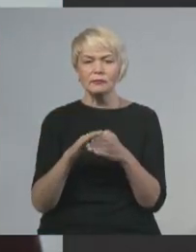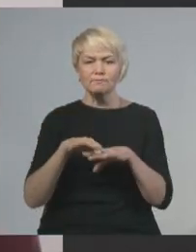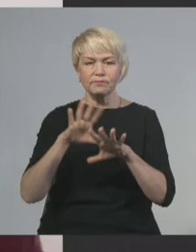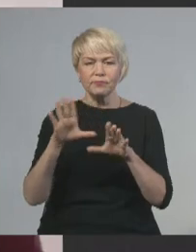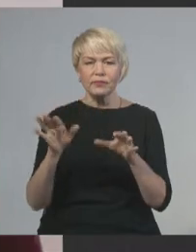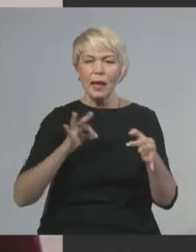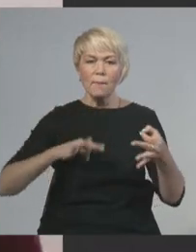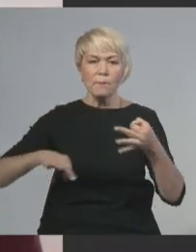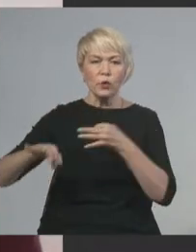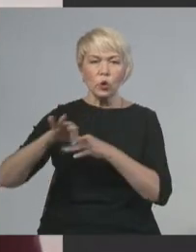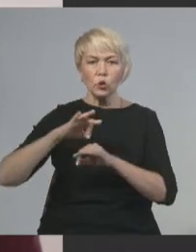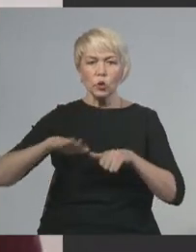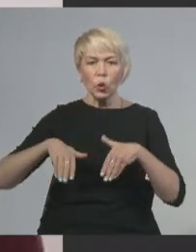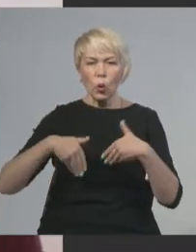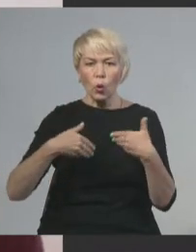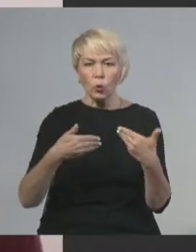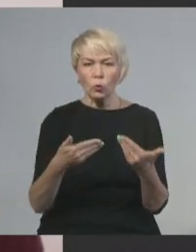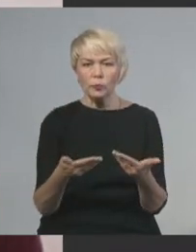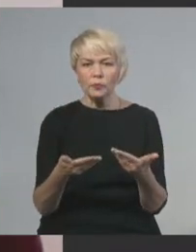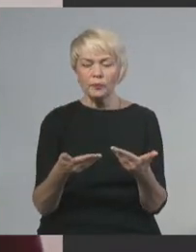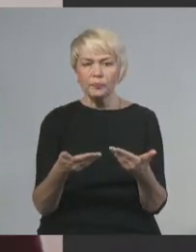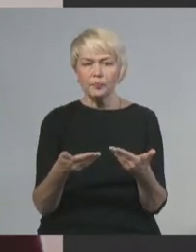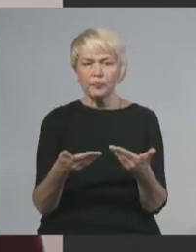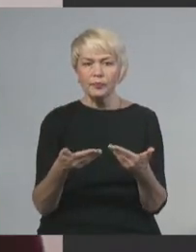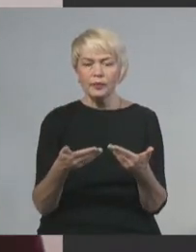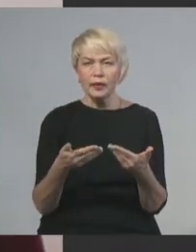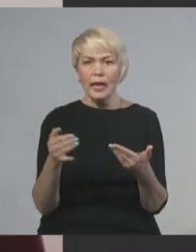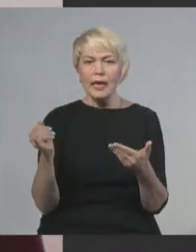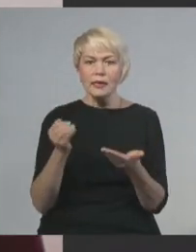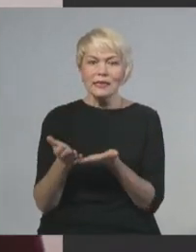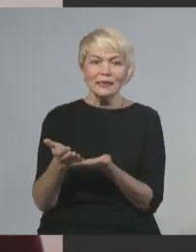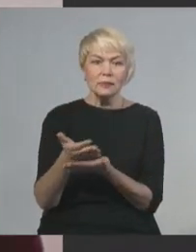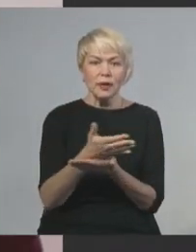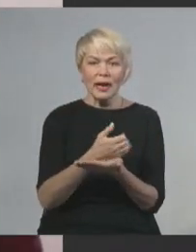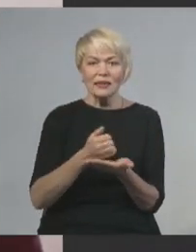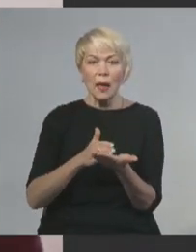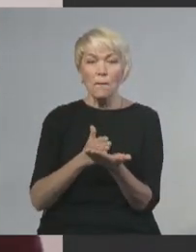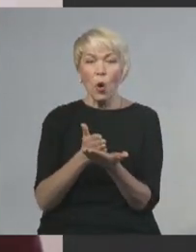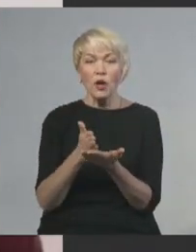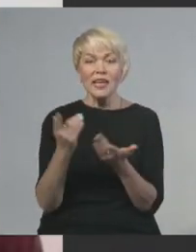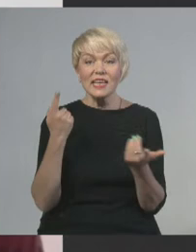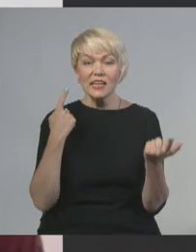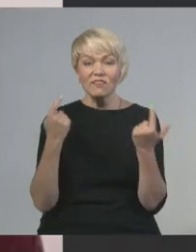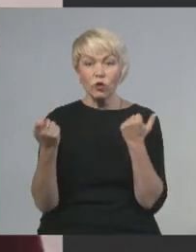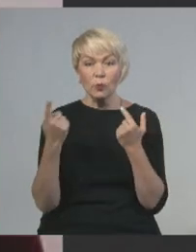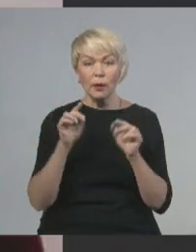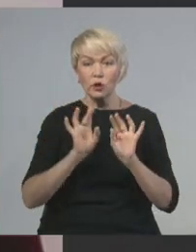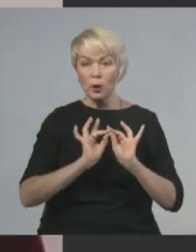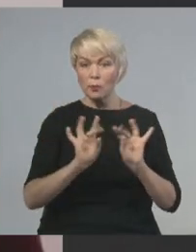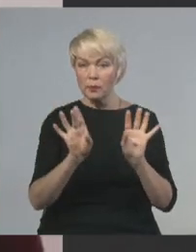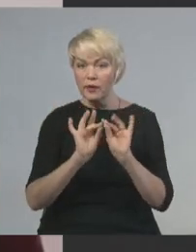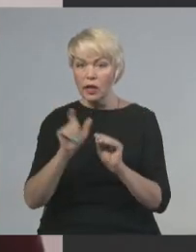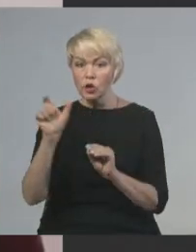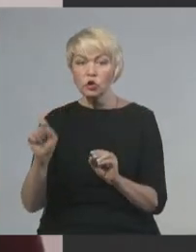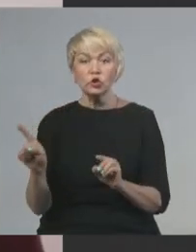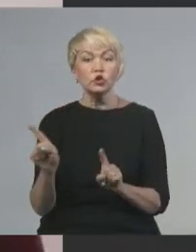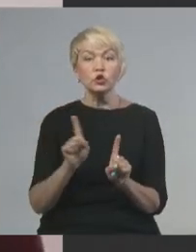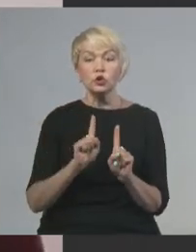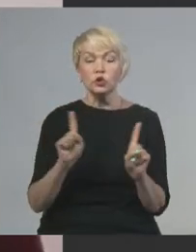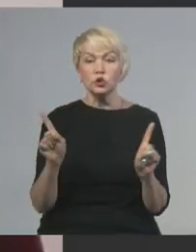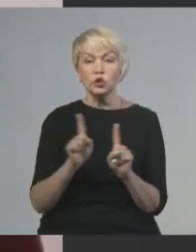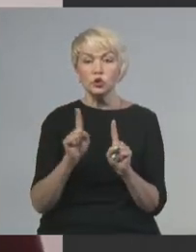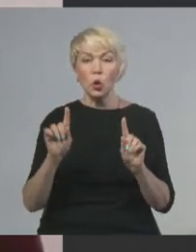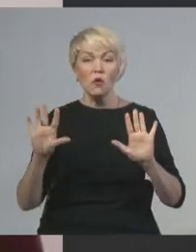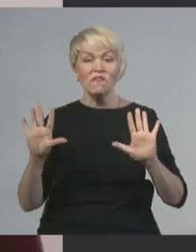uh information to inform people about what we knew was happening as long as we knew what was really